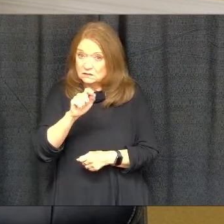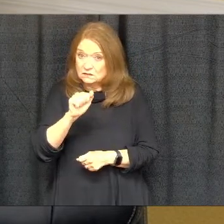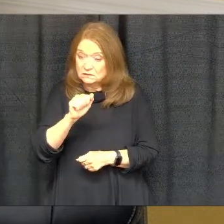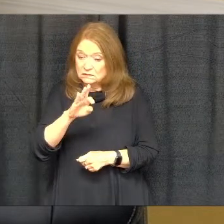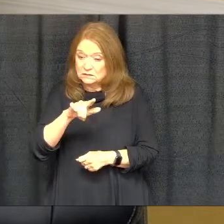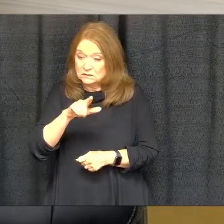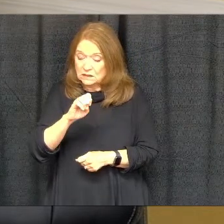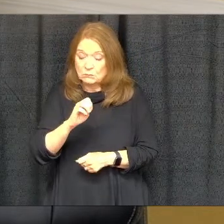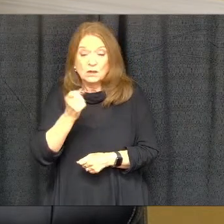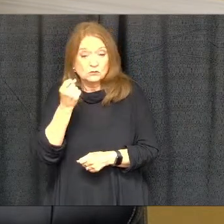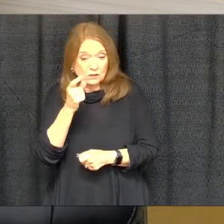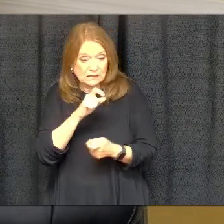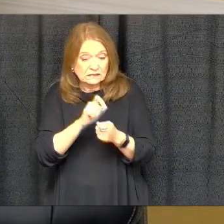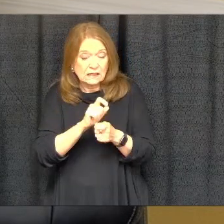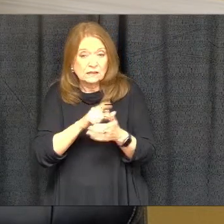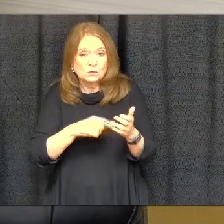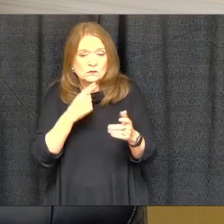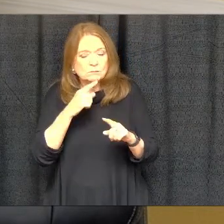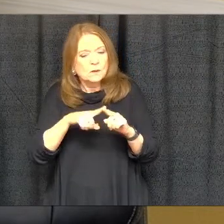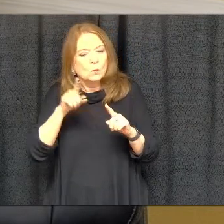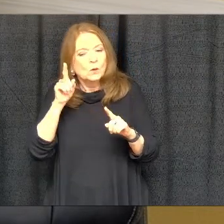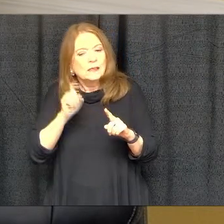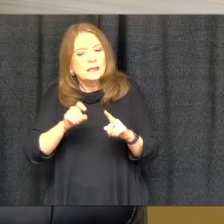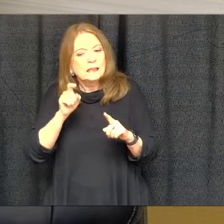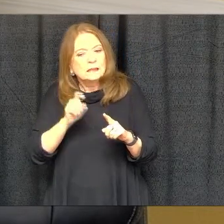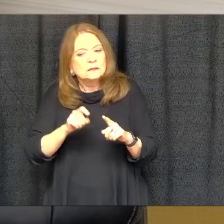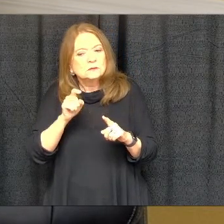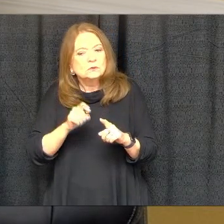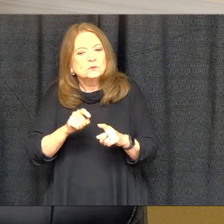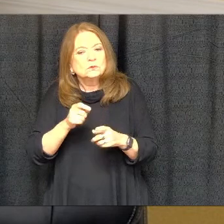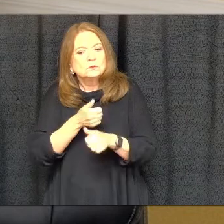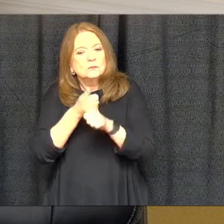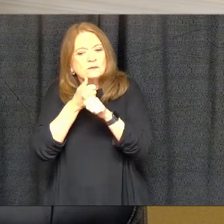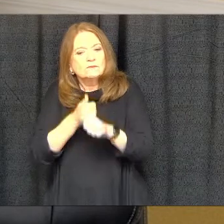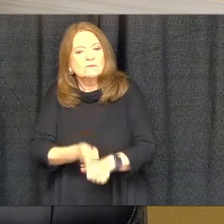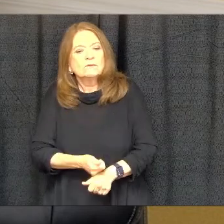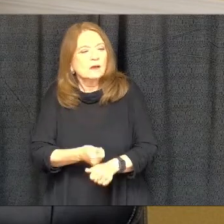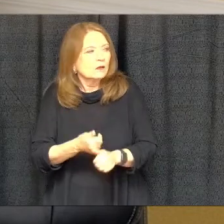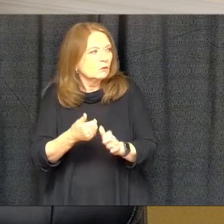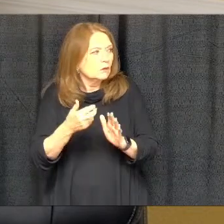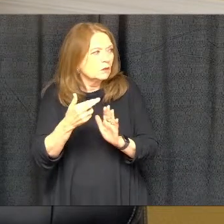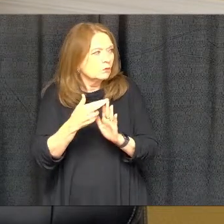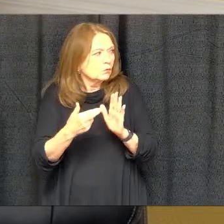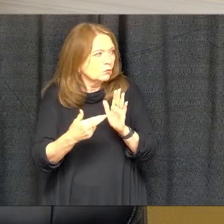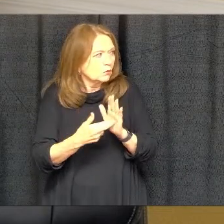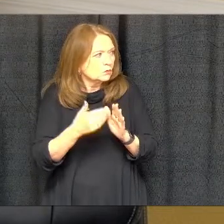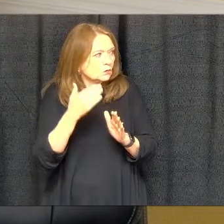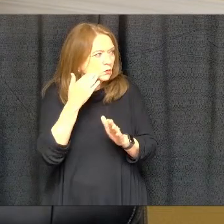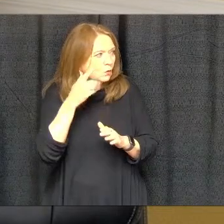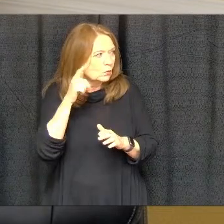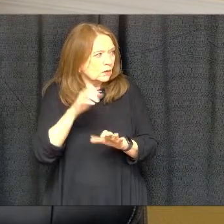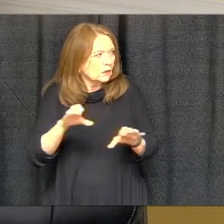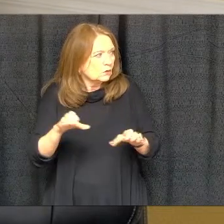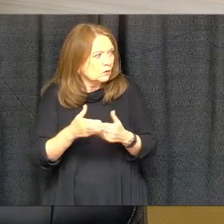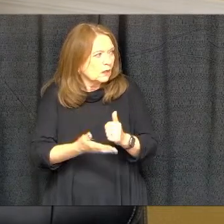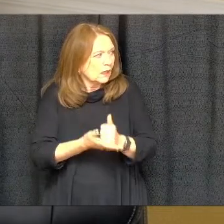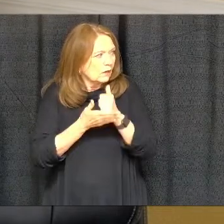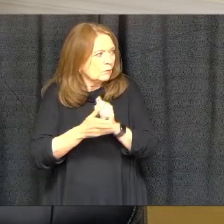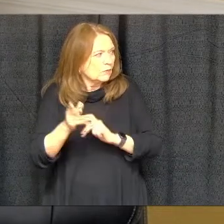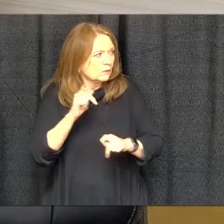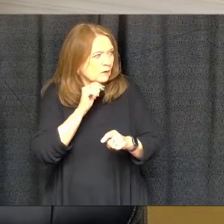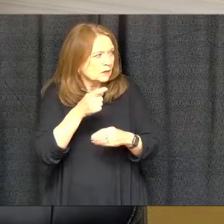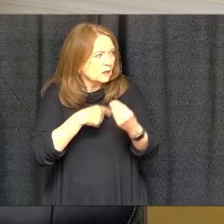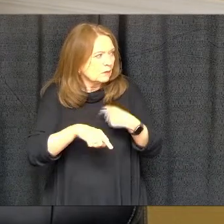saying, but we need to get to the point where we are following rules and doing what we're supposed to do to help these people in this neighborhood. Like I said, it's not about